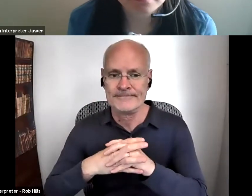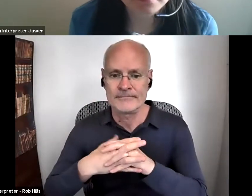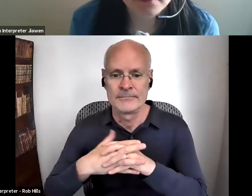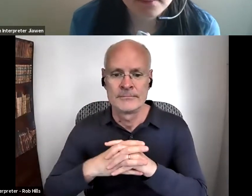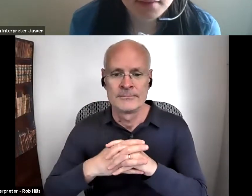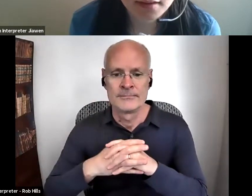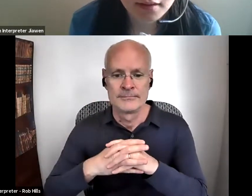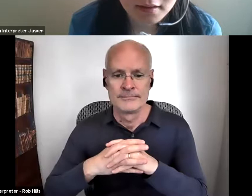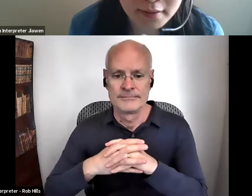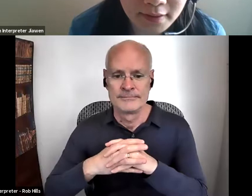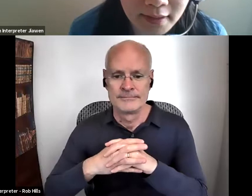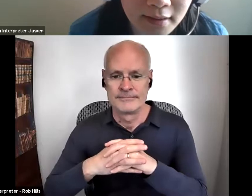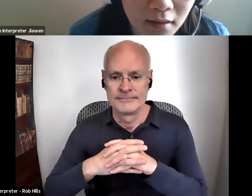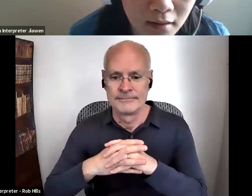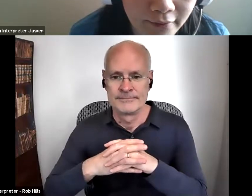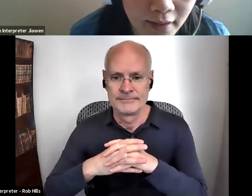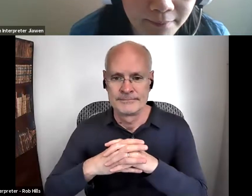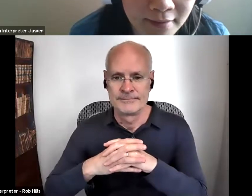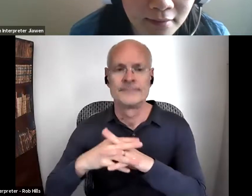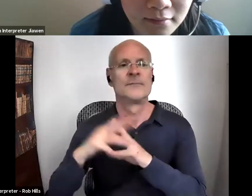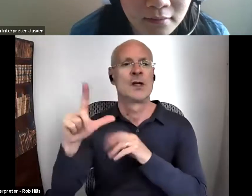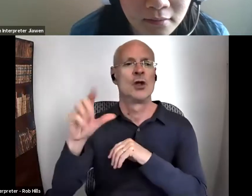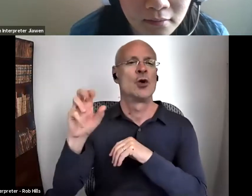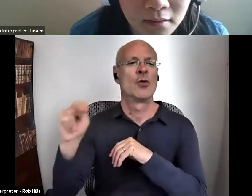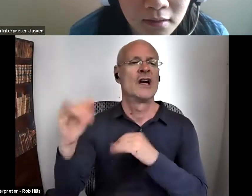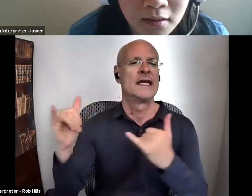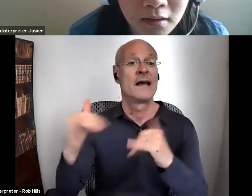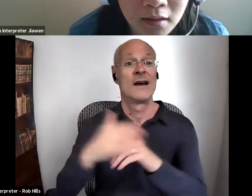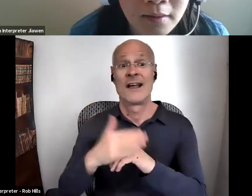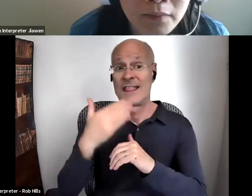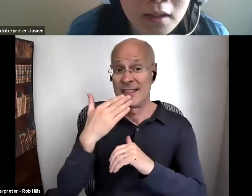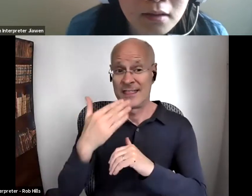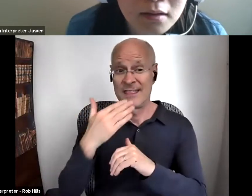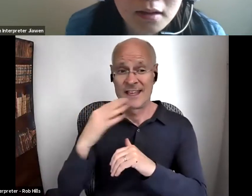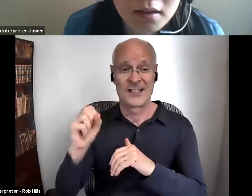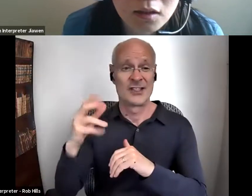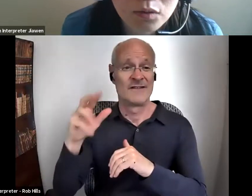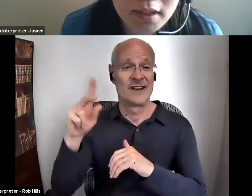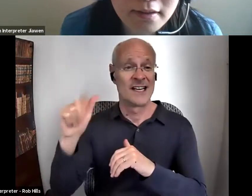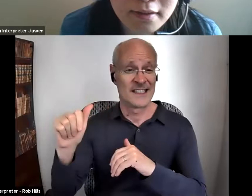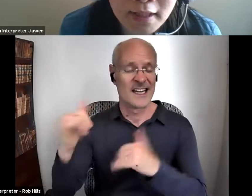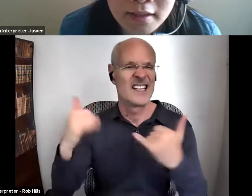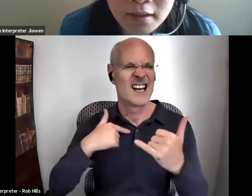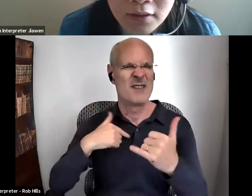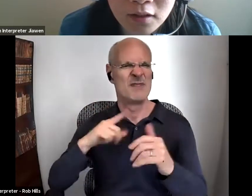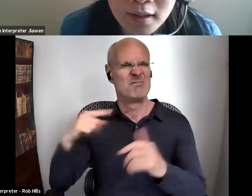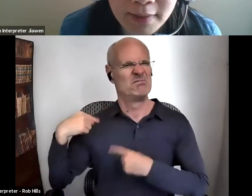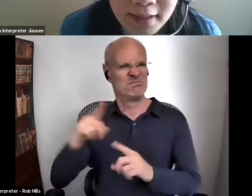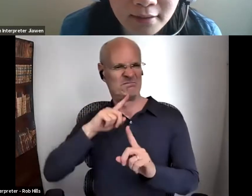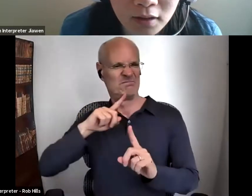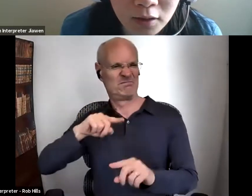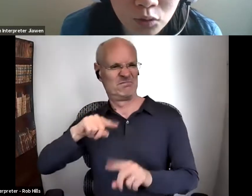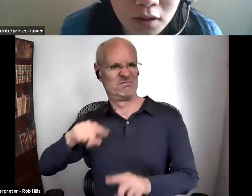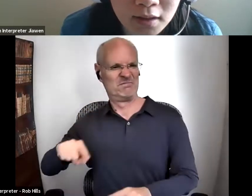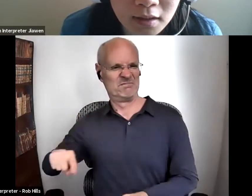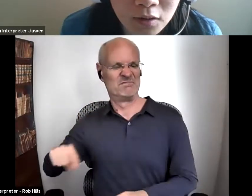Thanks, Shavonda. I've been answering a lot of questions in the chat. I'm in the middle of answering one right